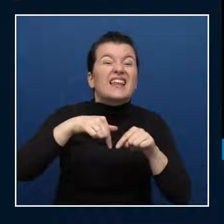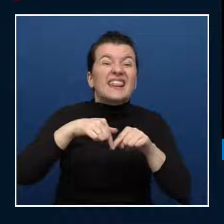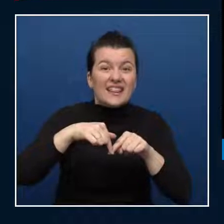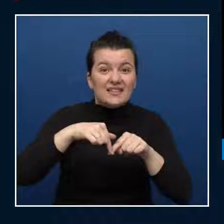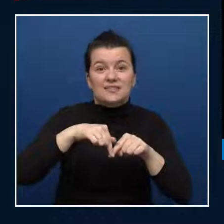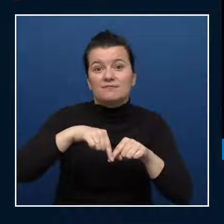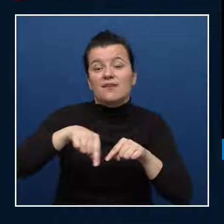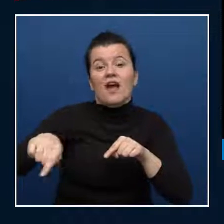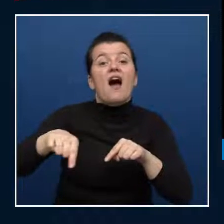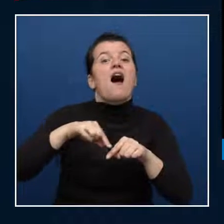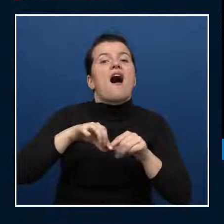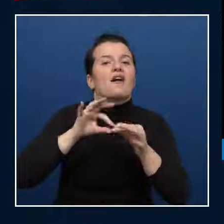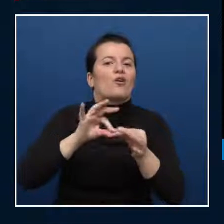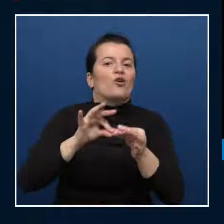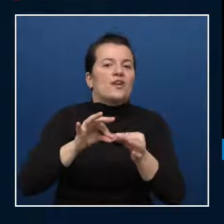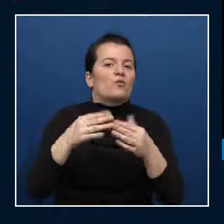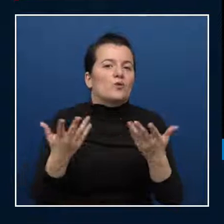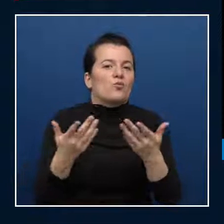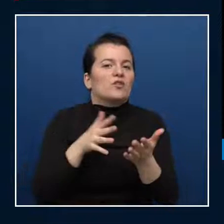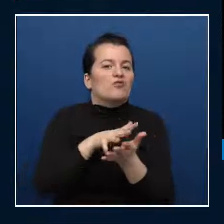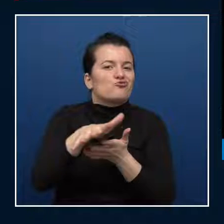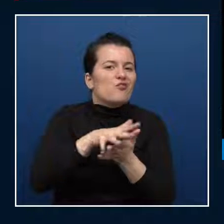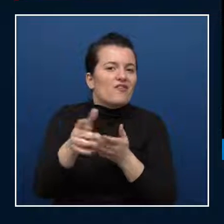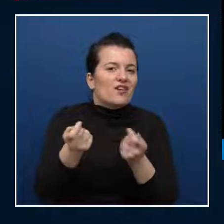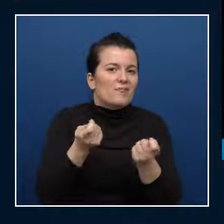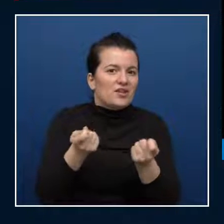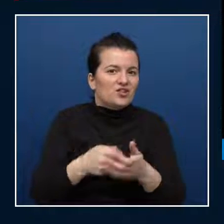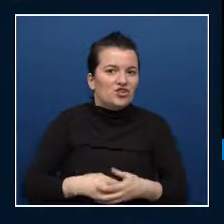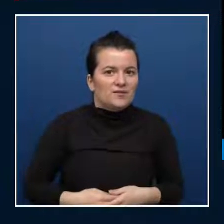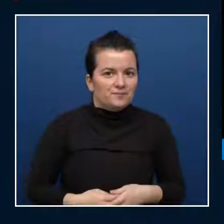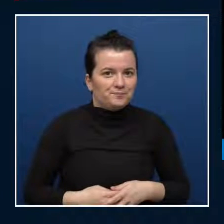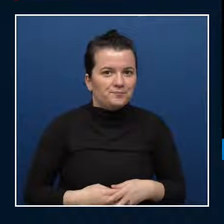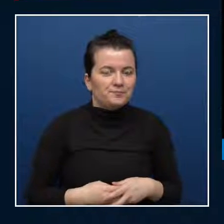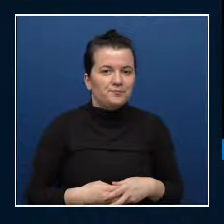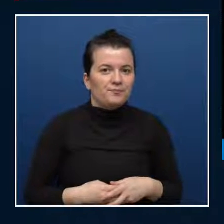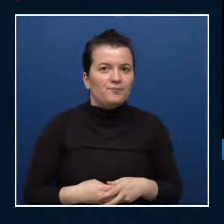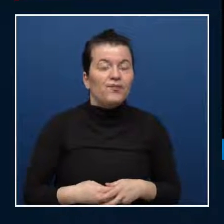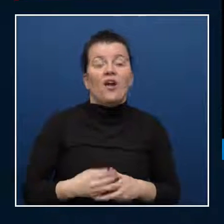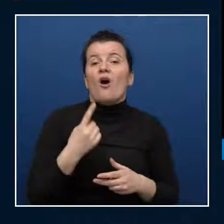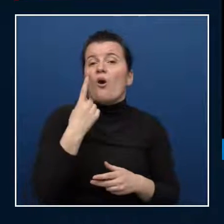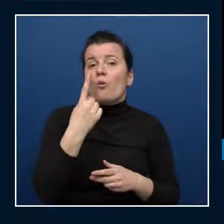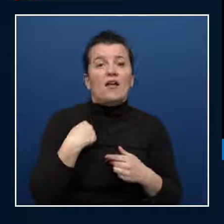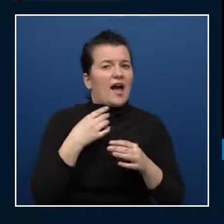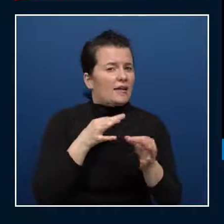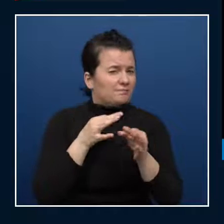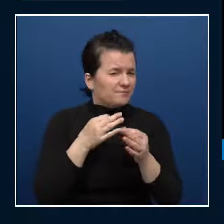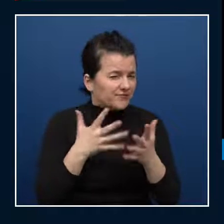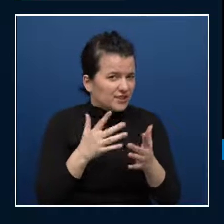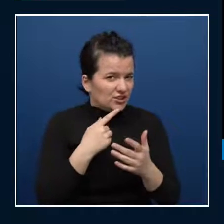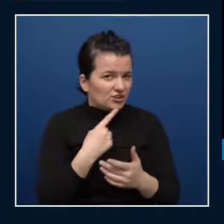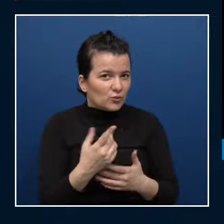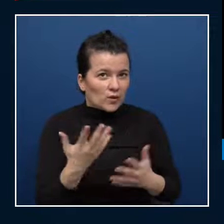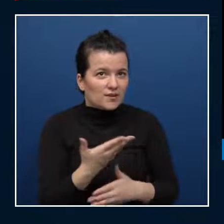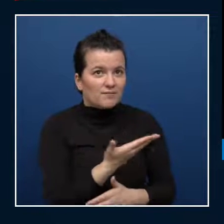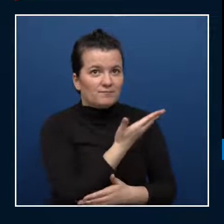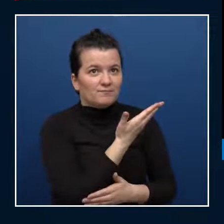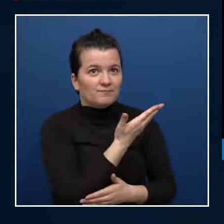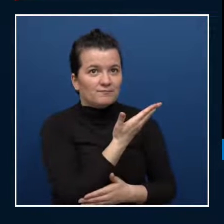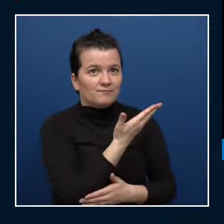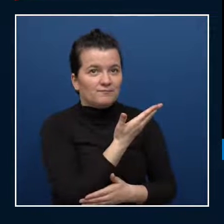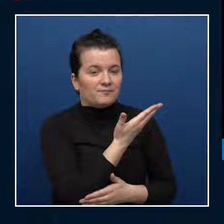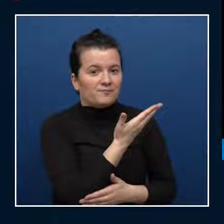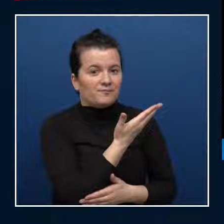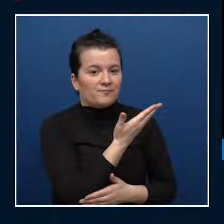Manager. Now, one of the scenarios that I mentioned in terms of routing that we have is weighted traffic